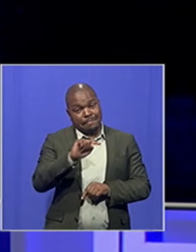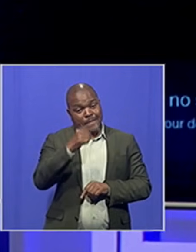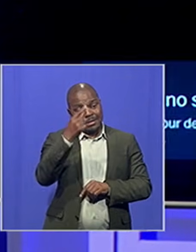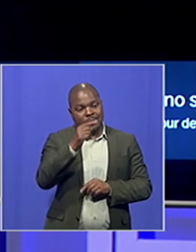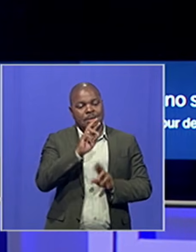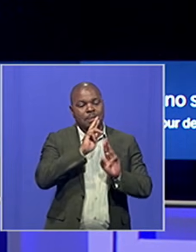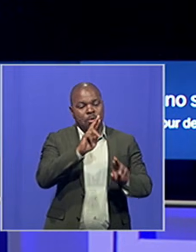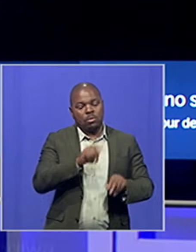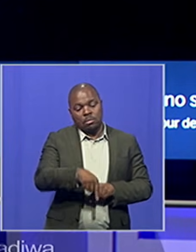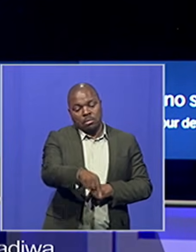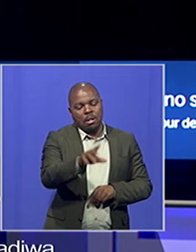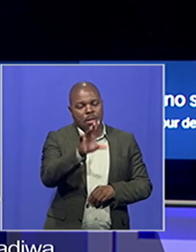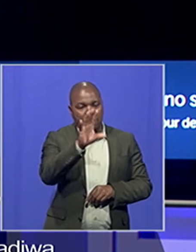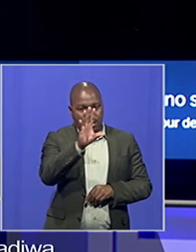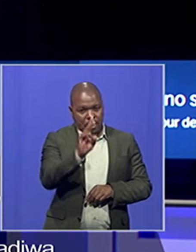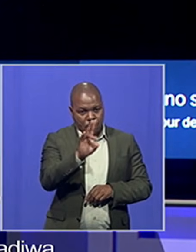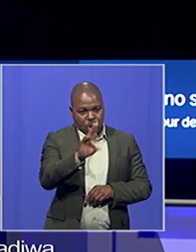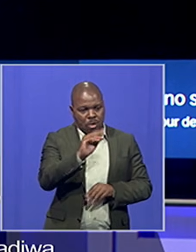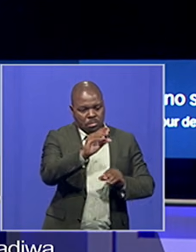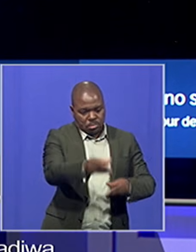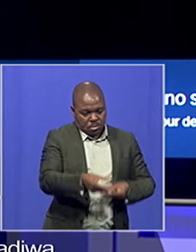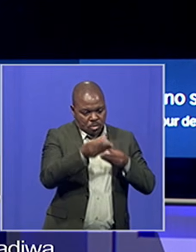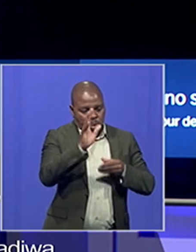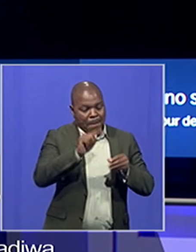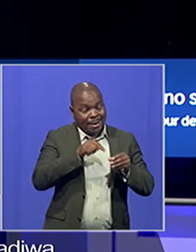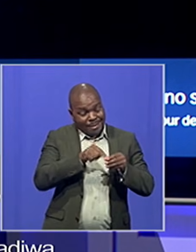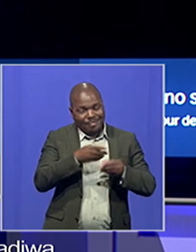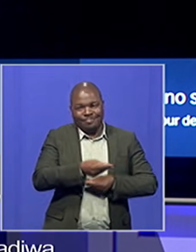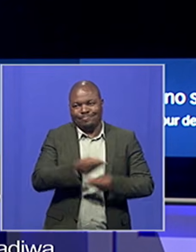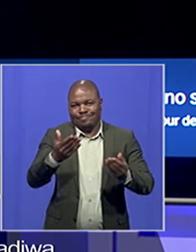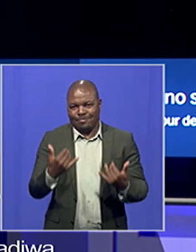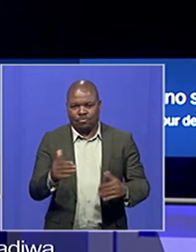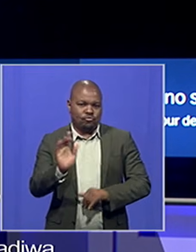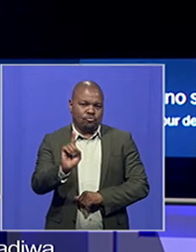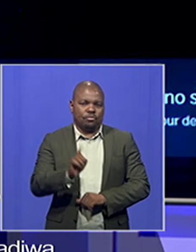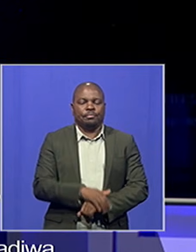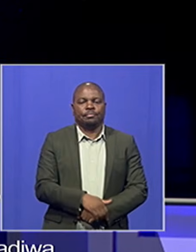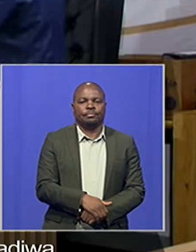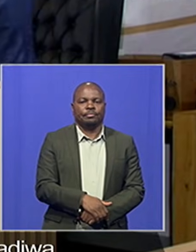ka Laboraro le fa go le jalo ga ikitla e dirwa phatlalatsa.